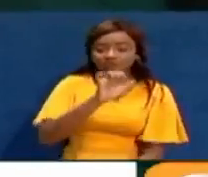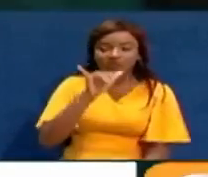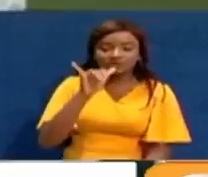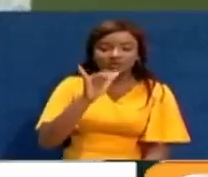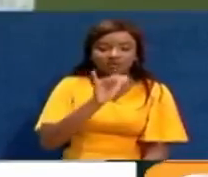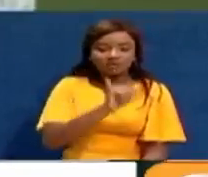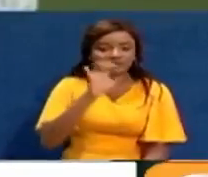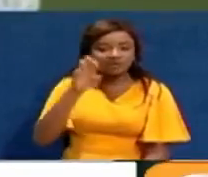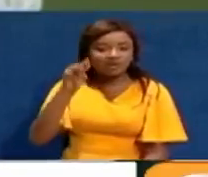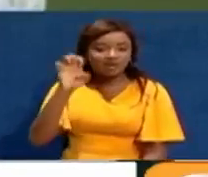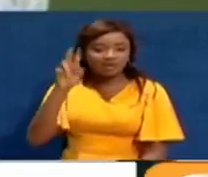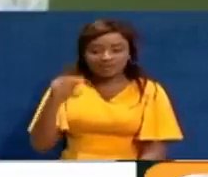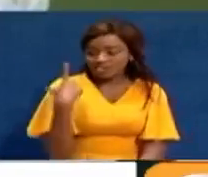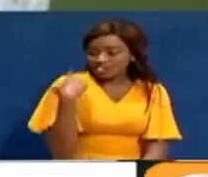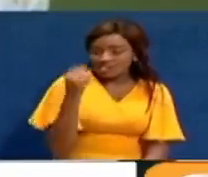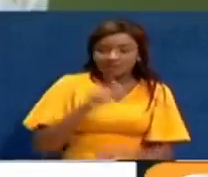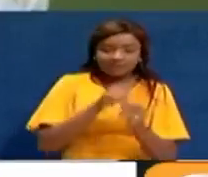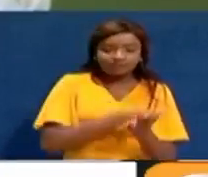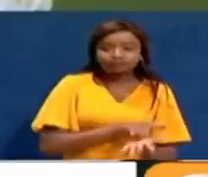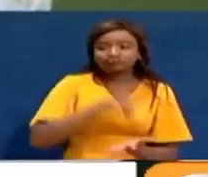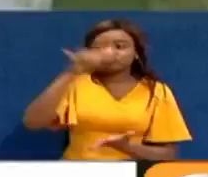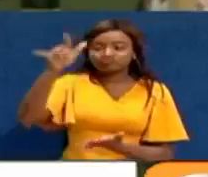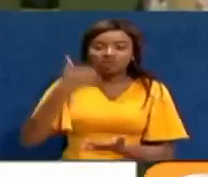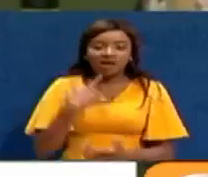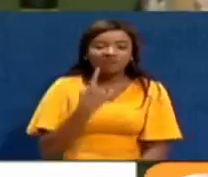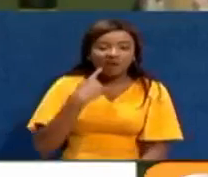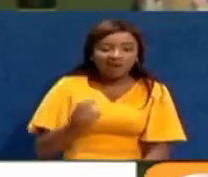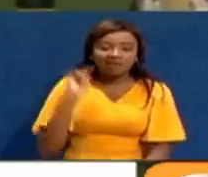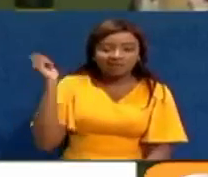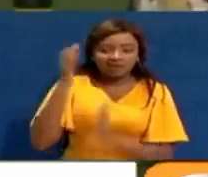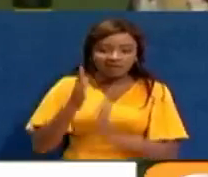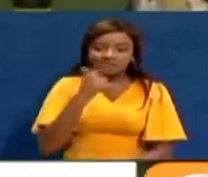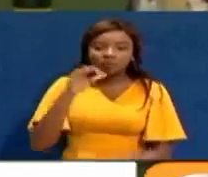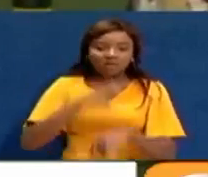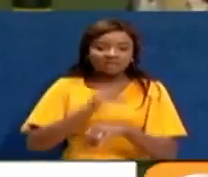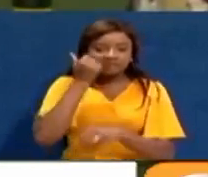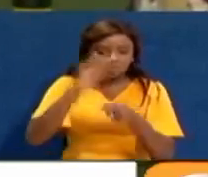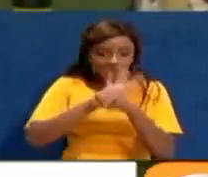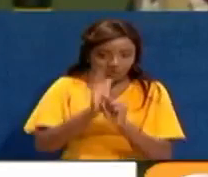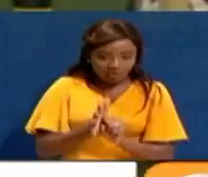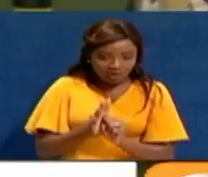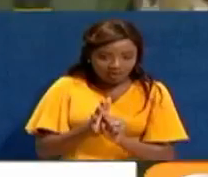on a recent flight from Kenya to Dubai, about 100 Kenyans had COVID-19 free